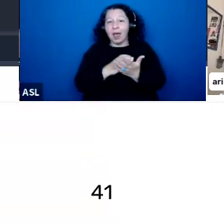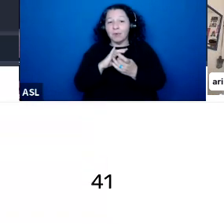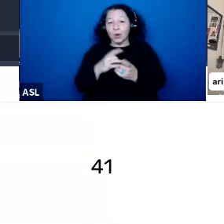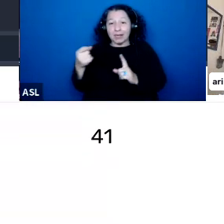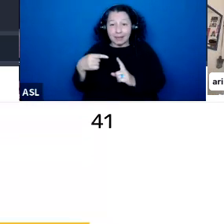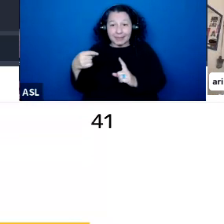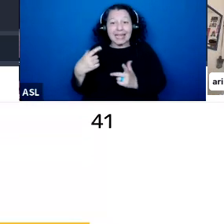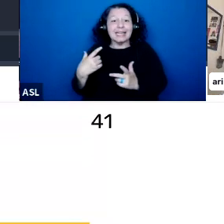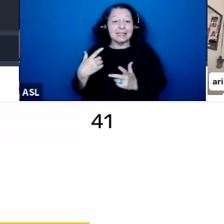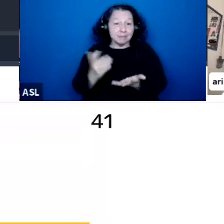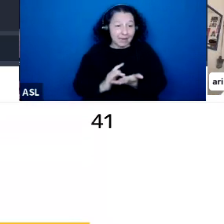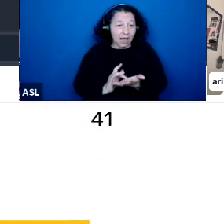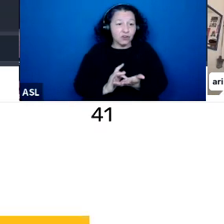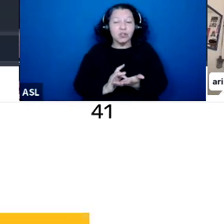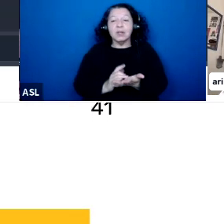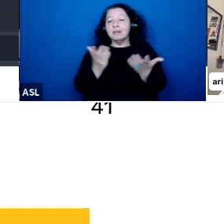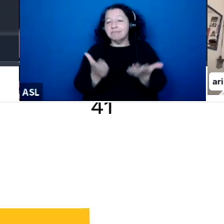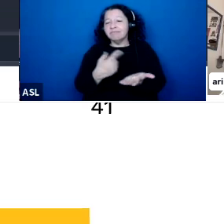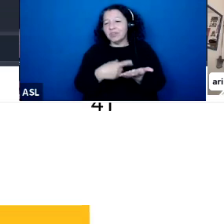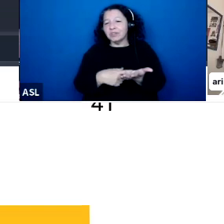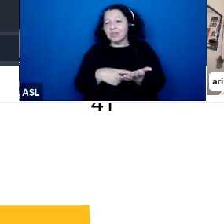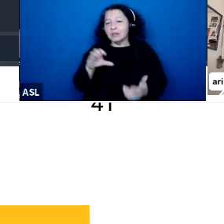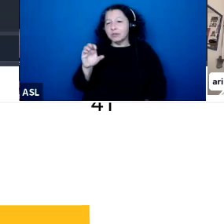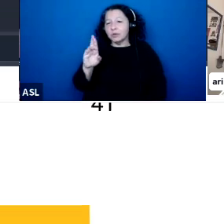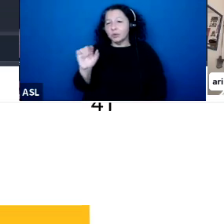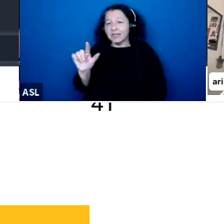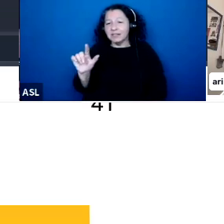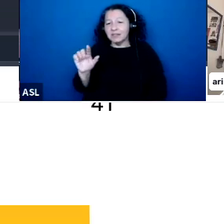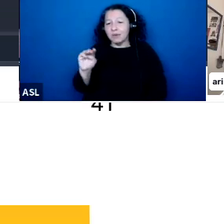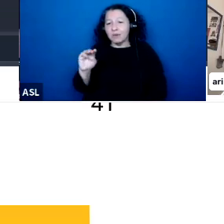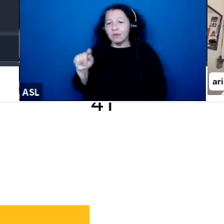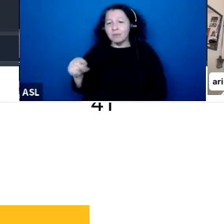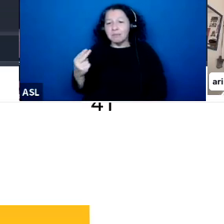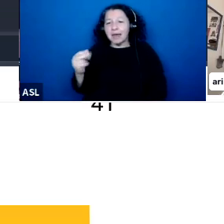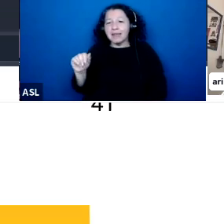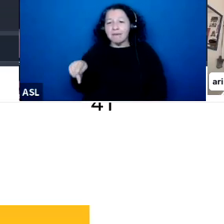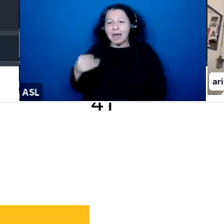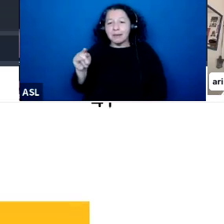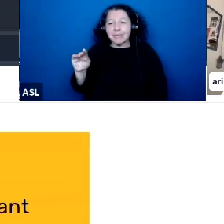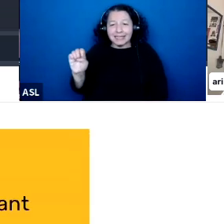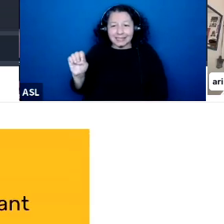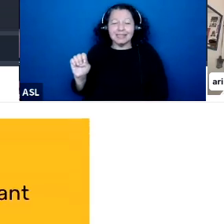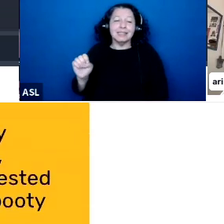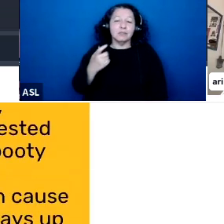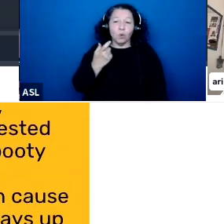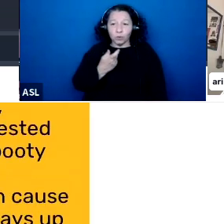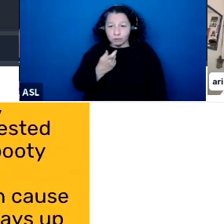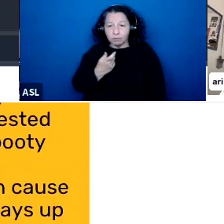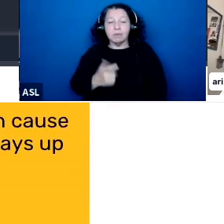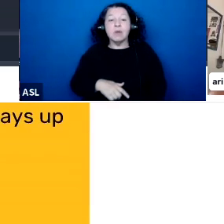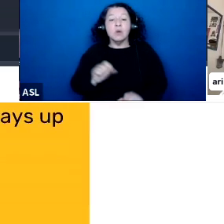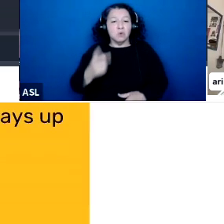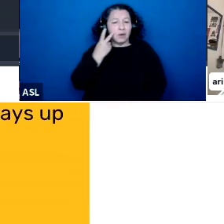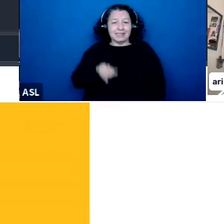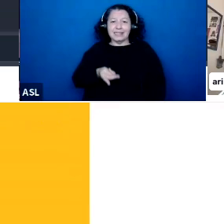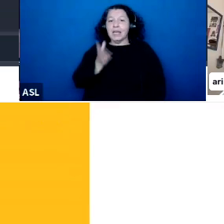have a chapter on stimulants. Here we talk a lot about crystal. And